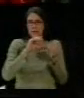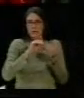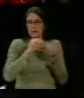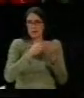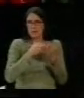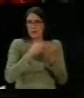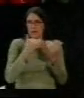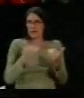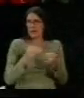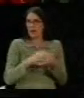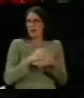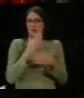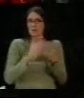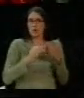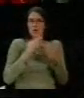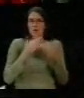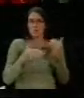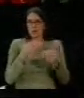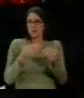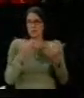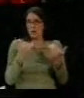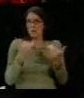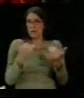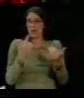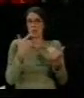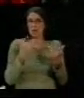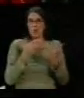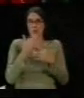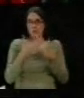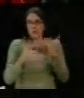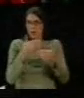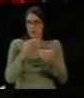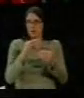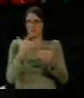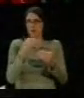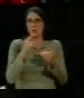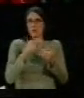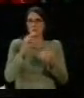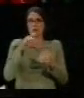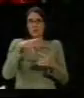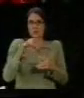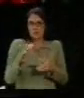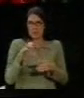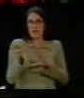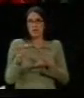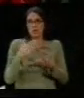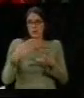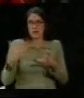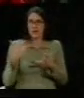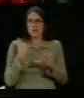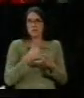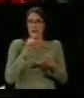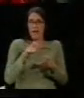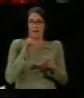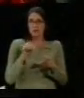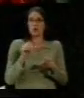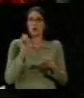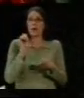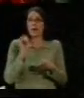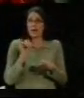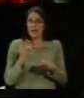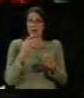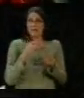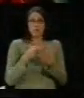now. It's part of the process. I mean, right now we're going through the process of going to MPC and doing the things we've got to do. If